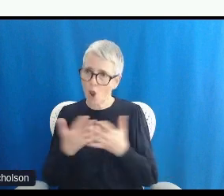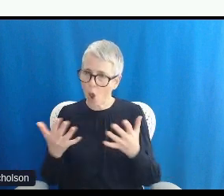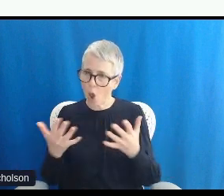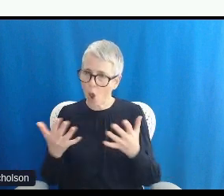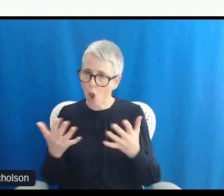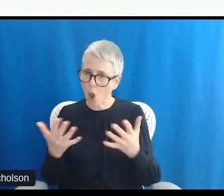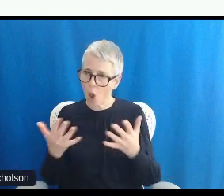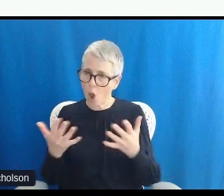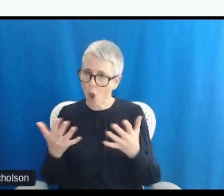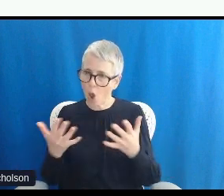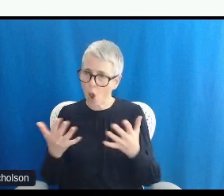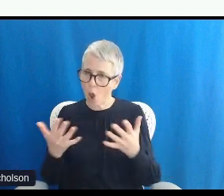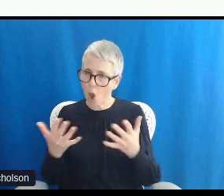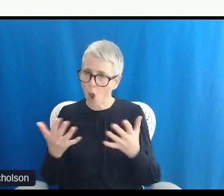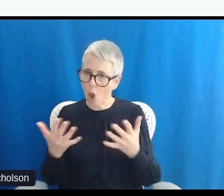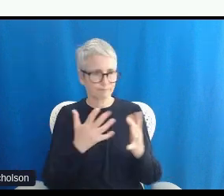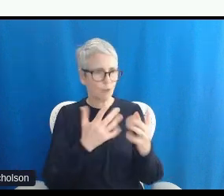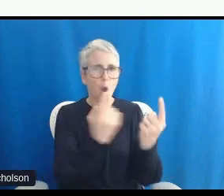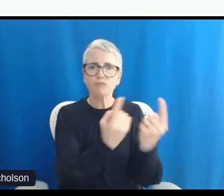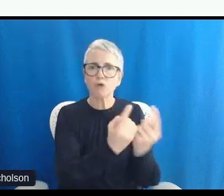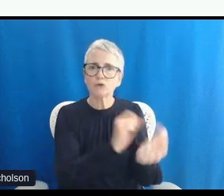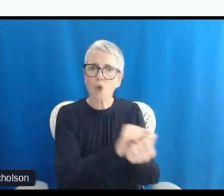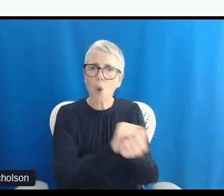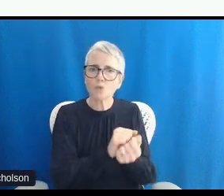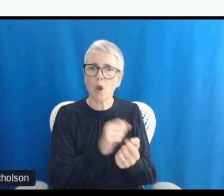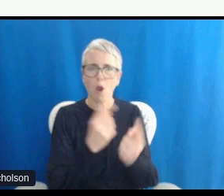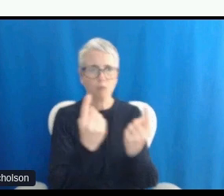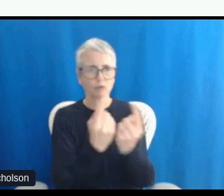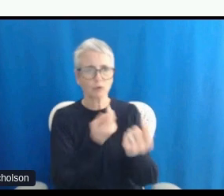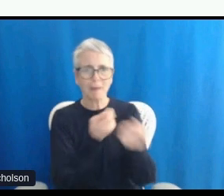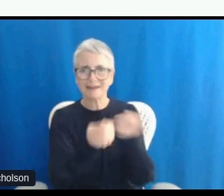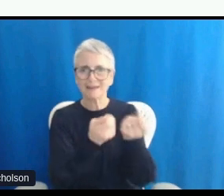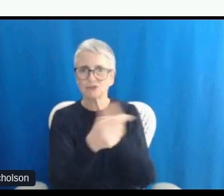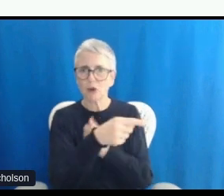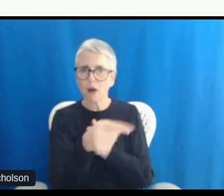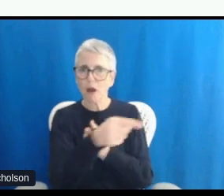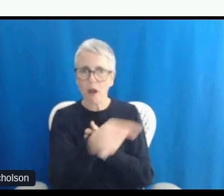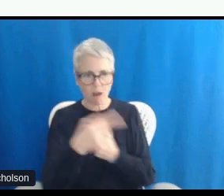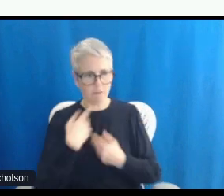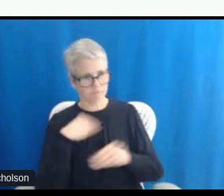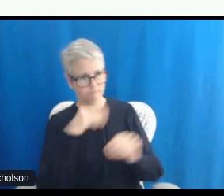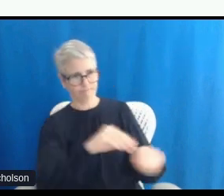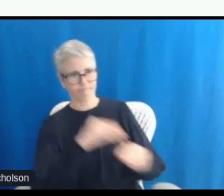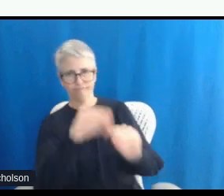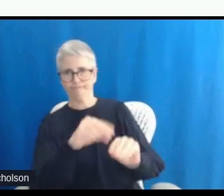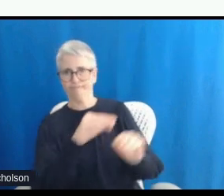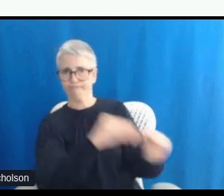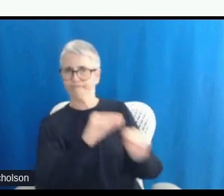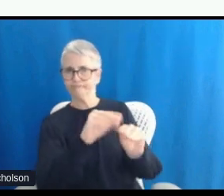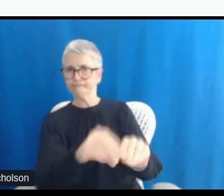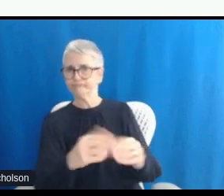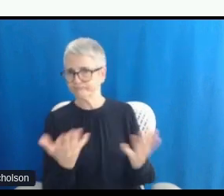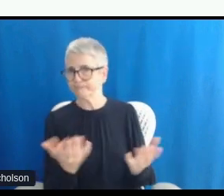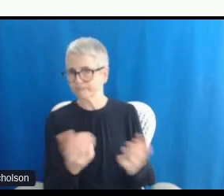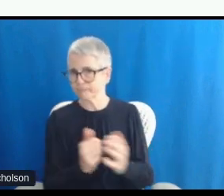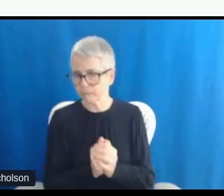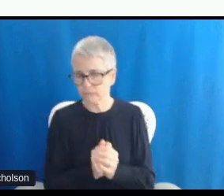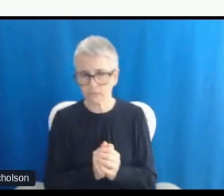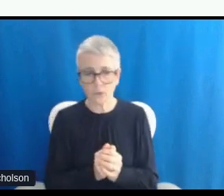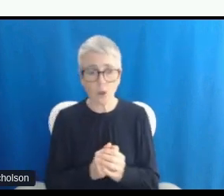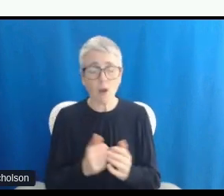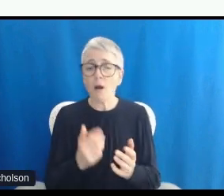have lots of product owner, product management training as well that we offer. We also, just within HSBC, we socialise everything that we